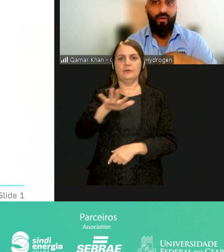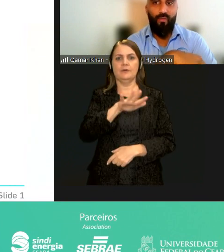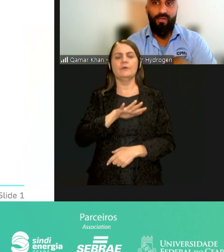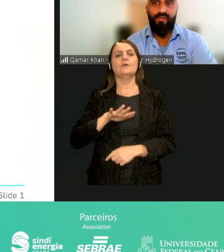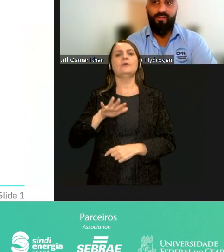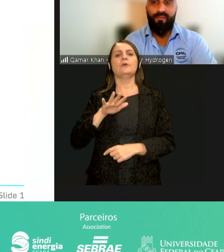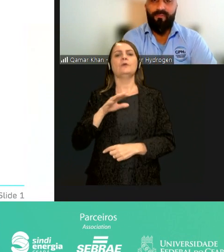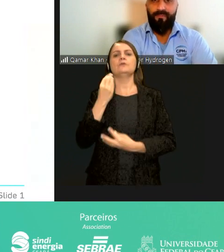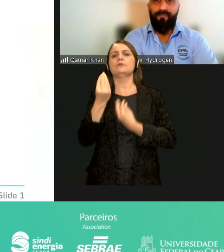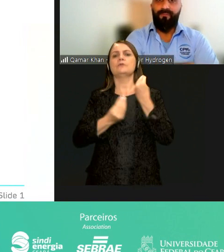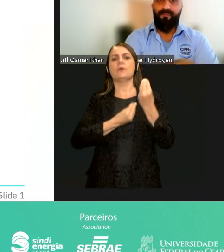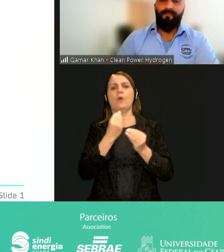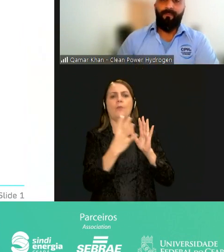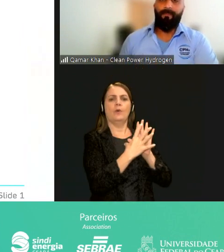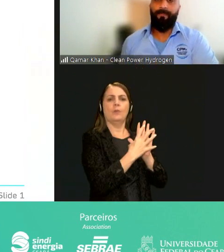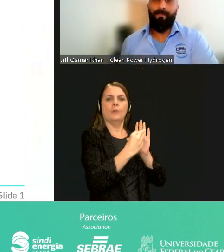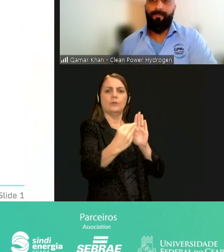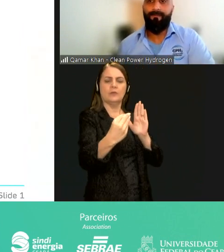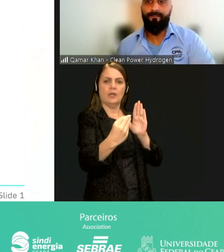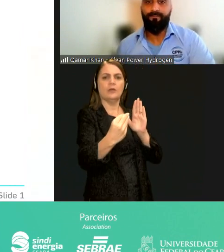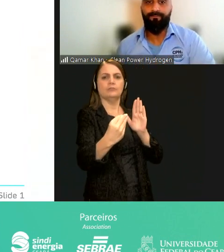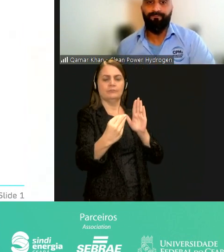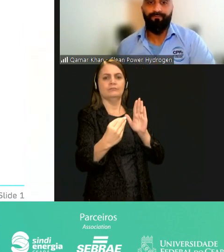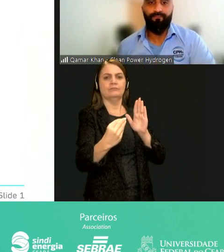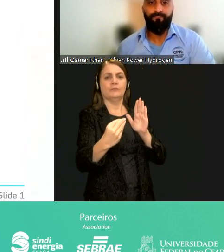and how it works.